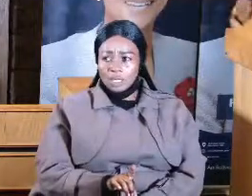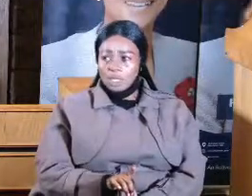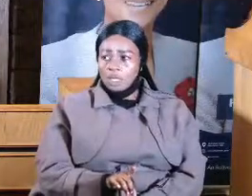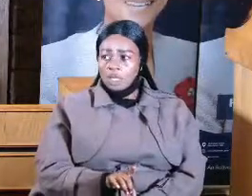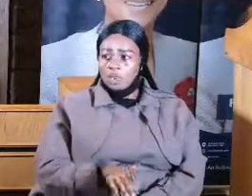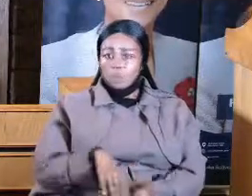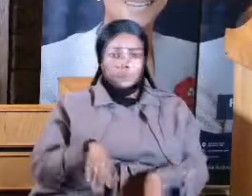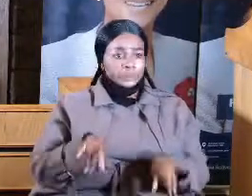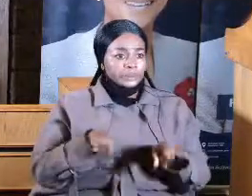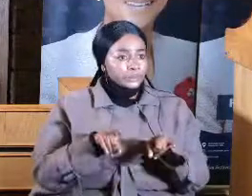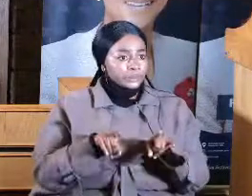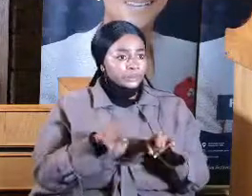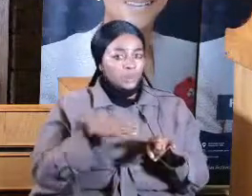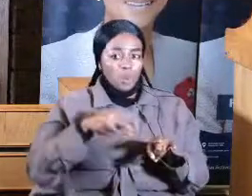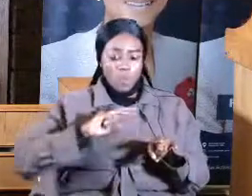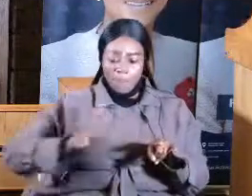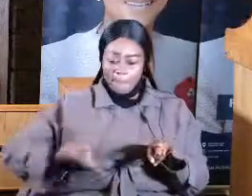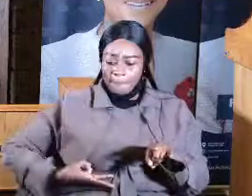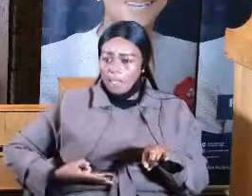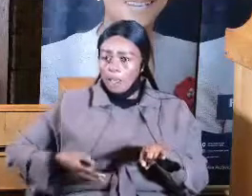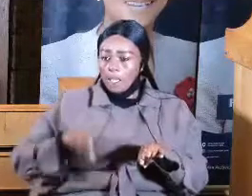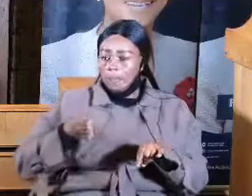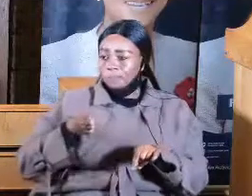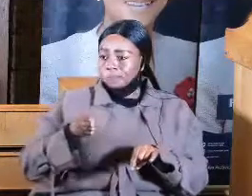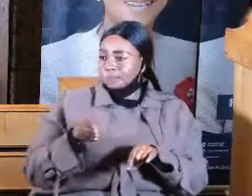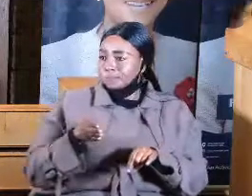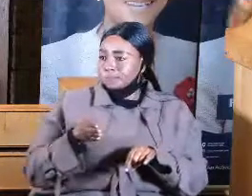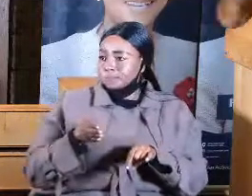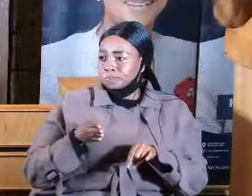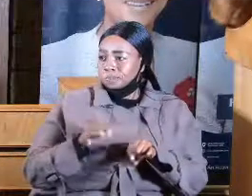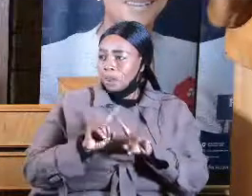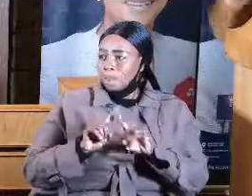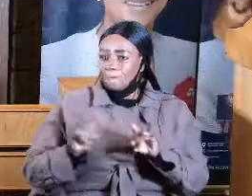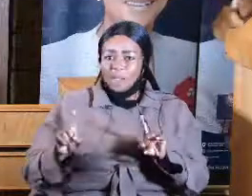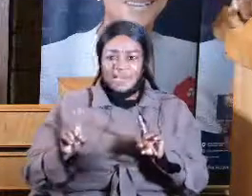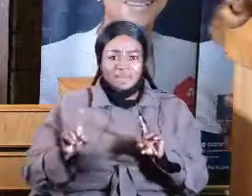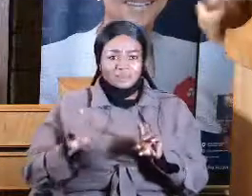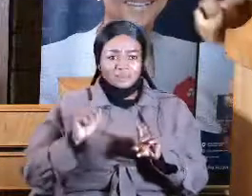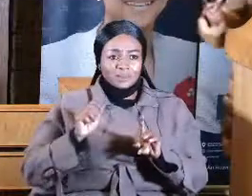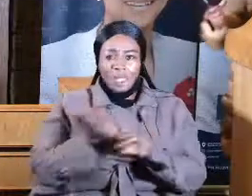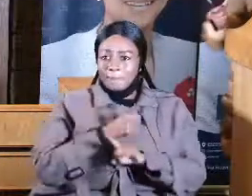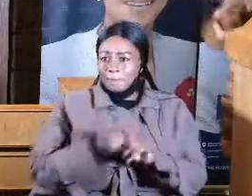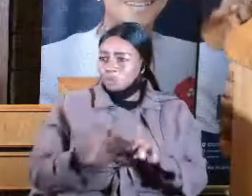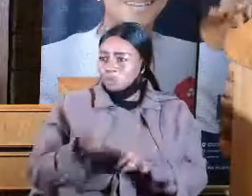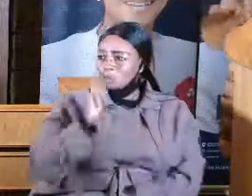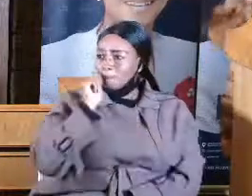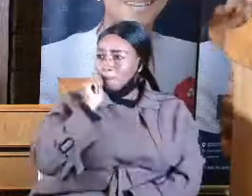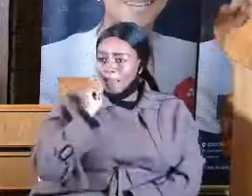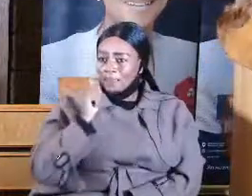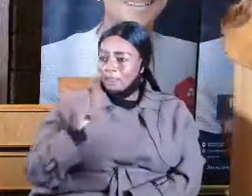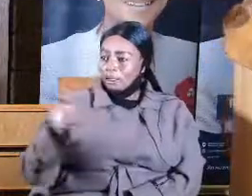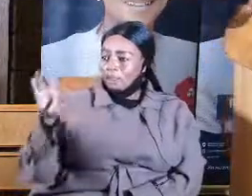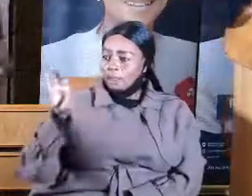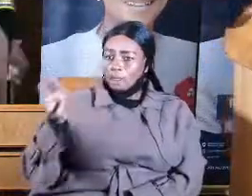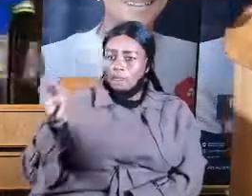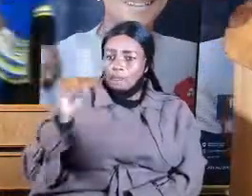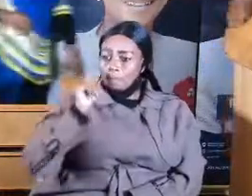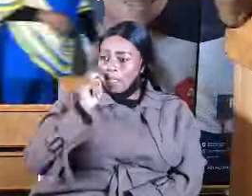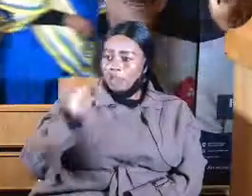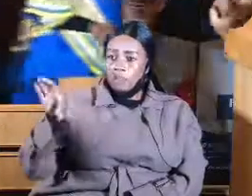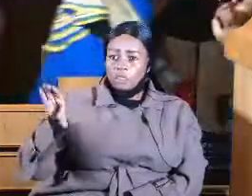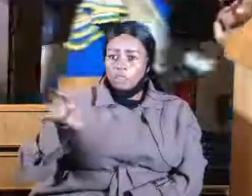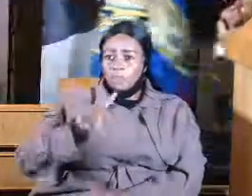play, where women are then the objects of men with monies, the objects of men